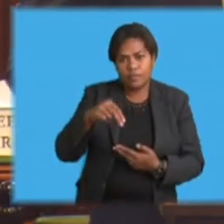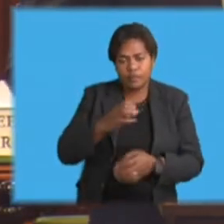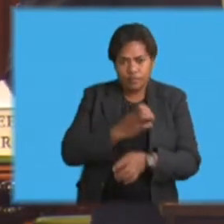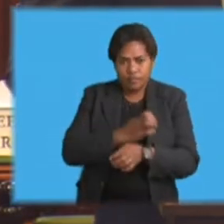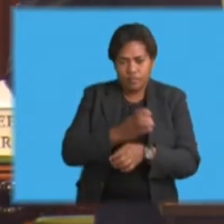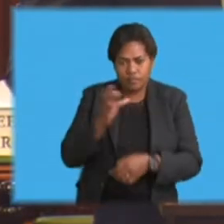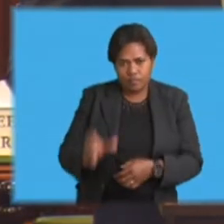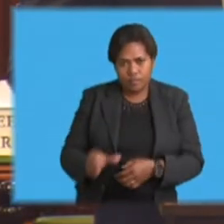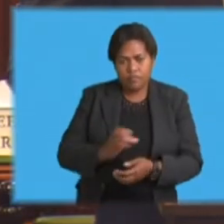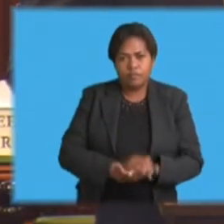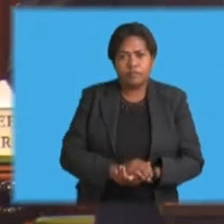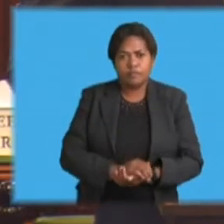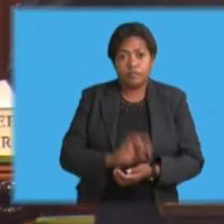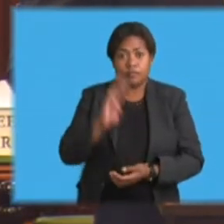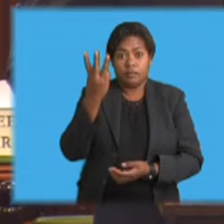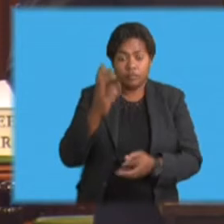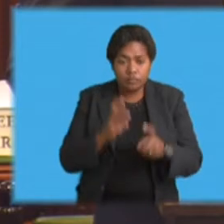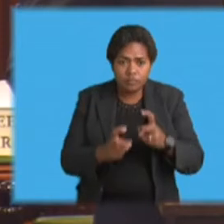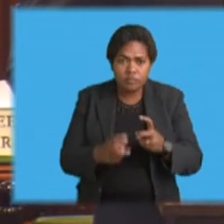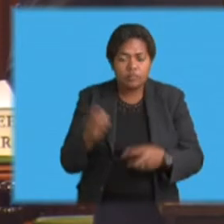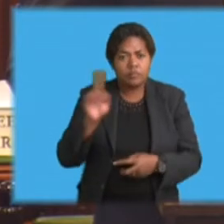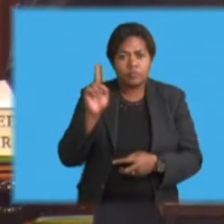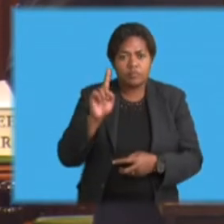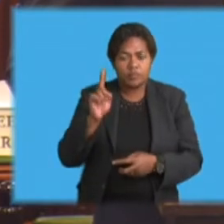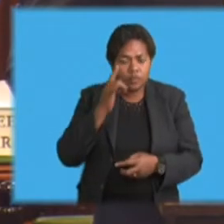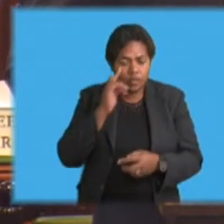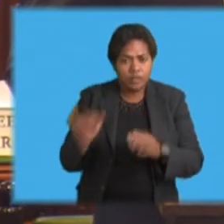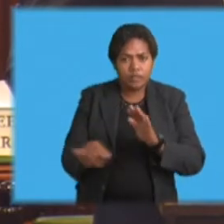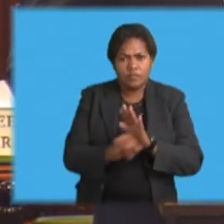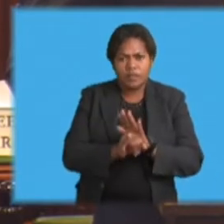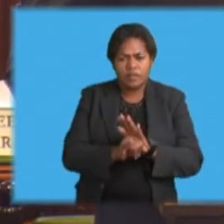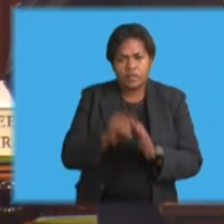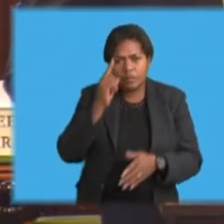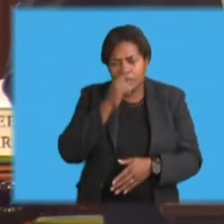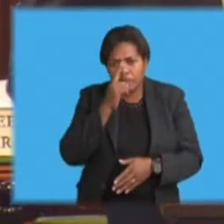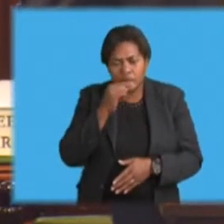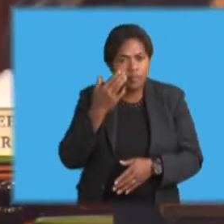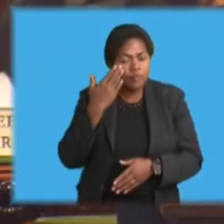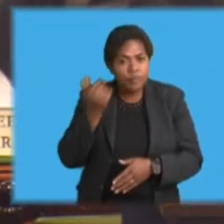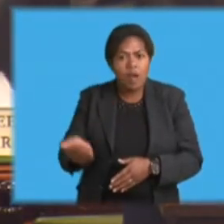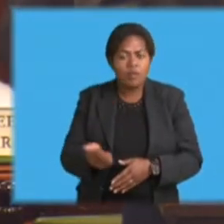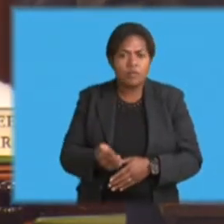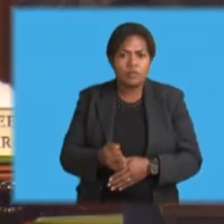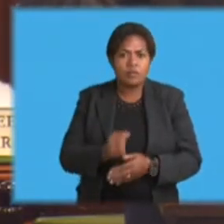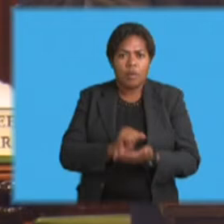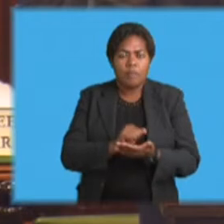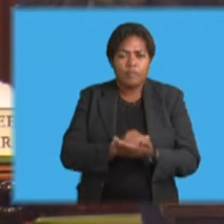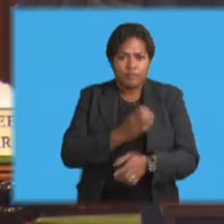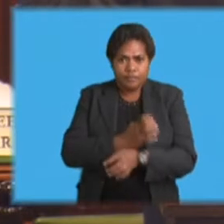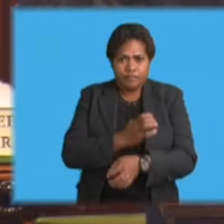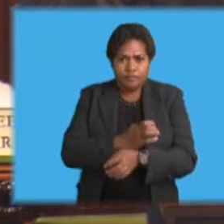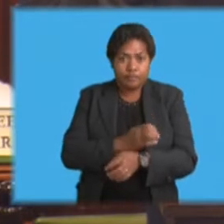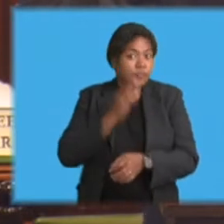third, the problem of trying to identify clients who have found permanent employment. So we would get a lot of people that register